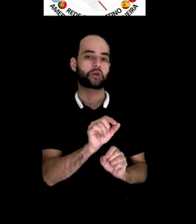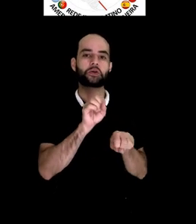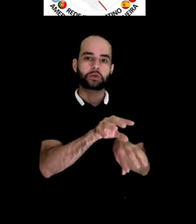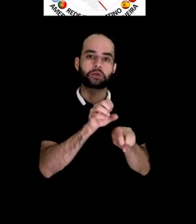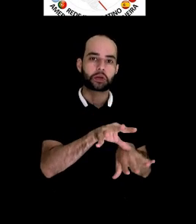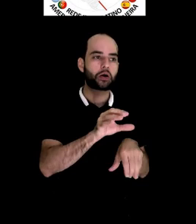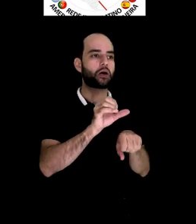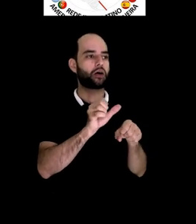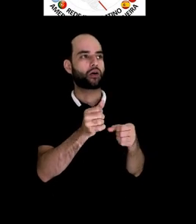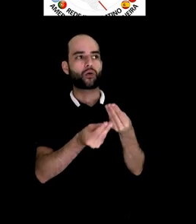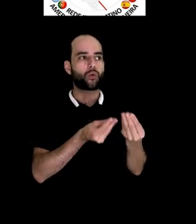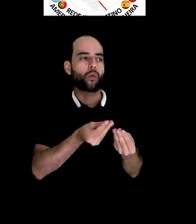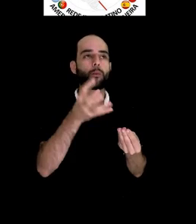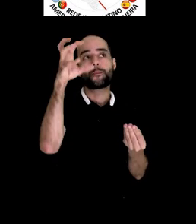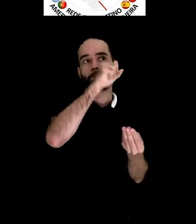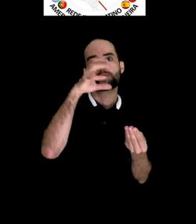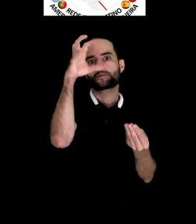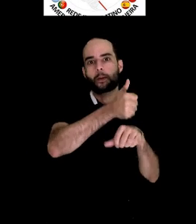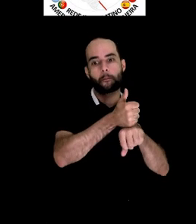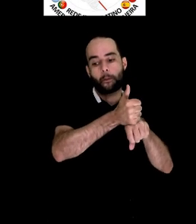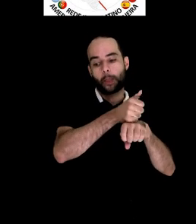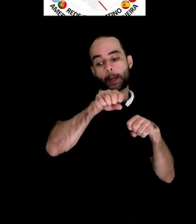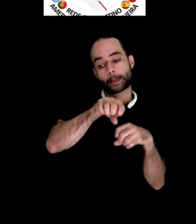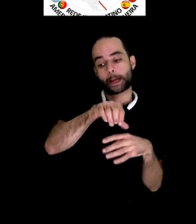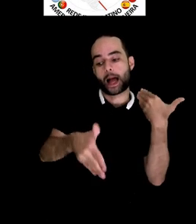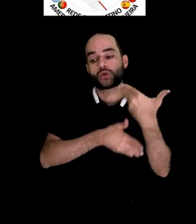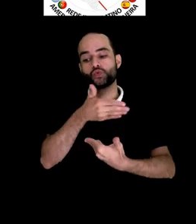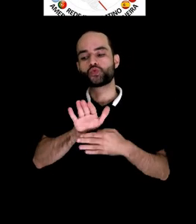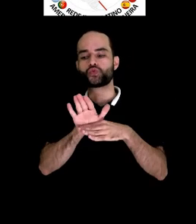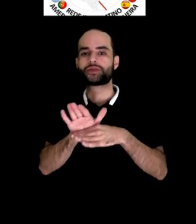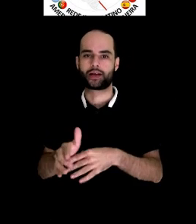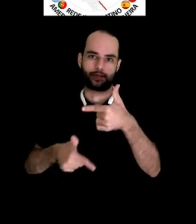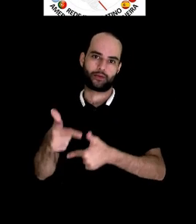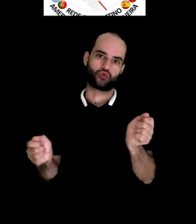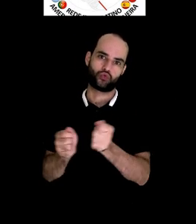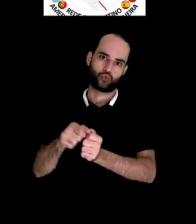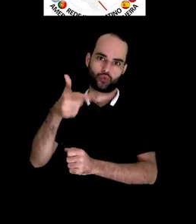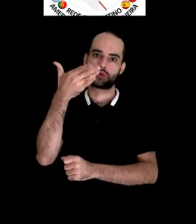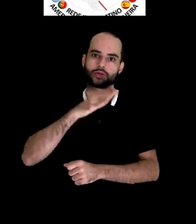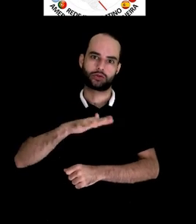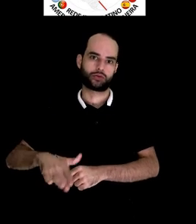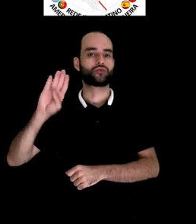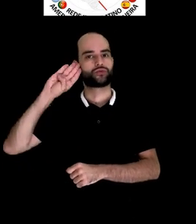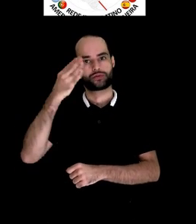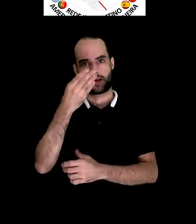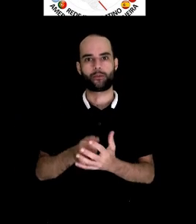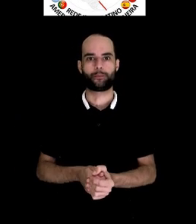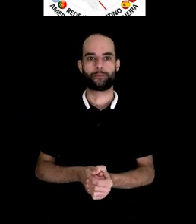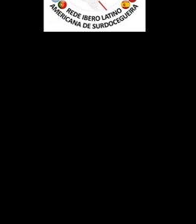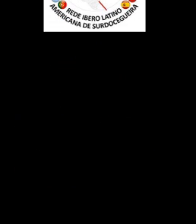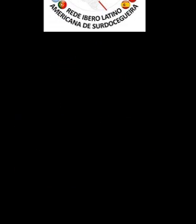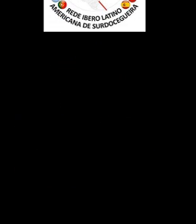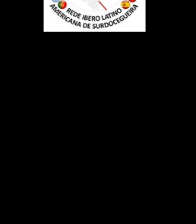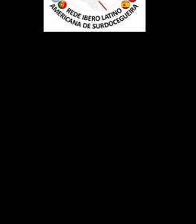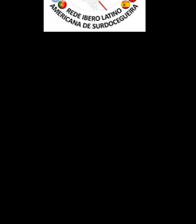Since deafblindness in children and young people is rare, many education professionals